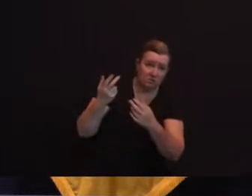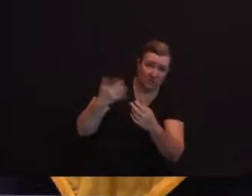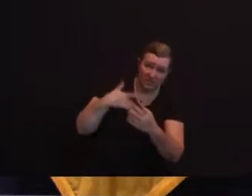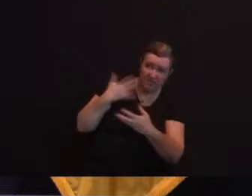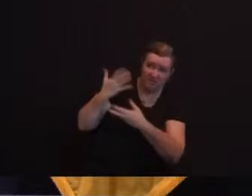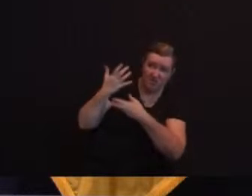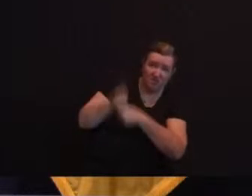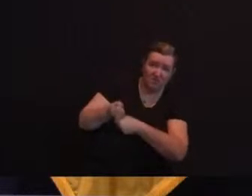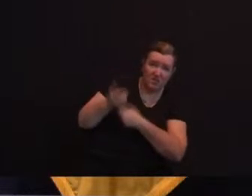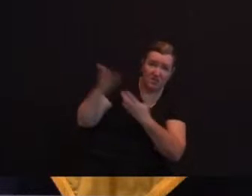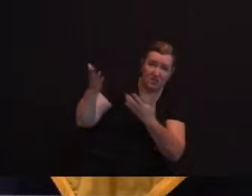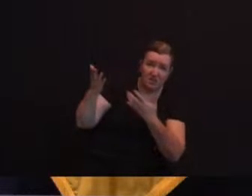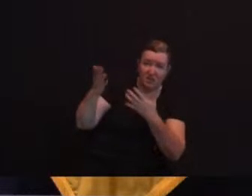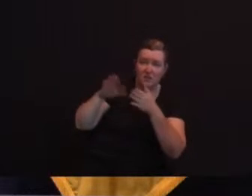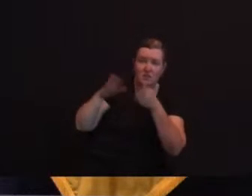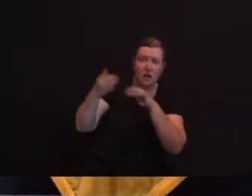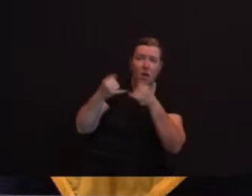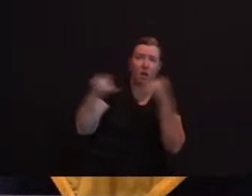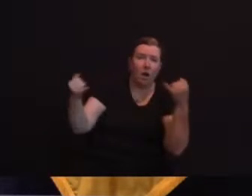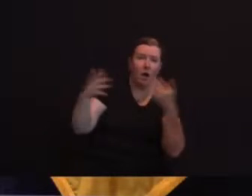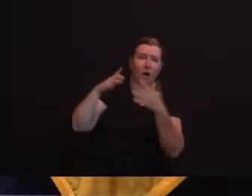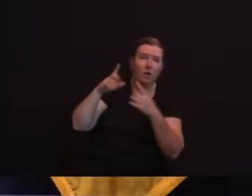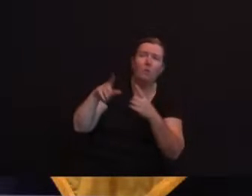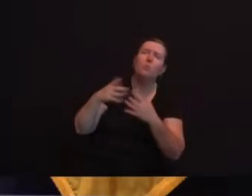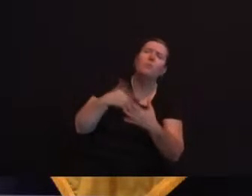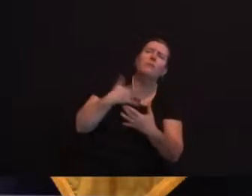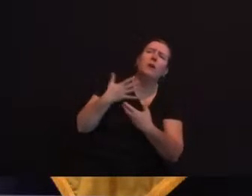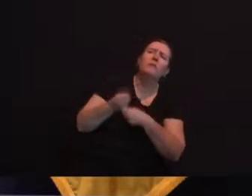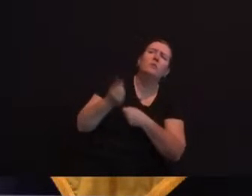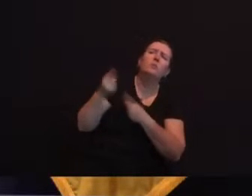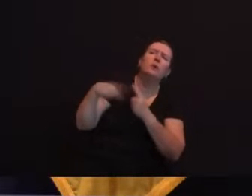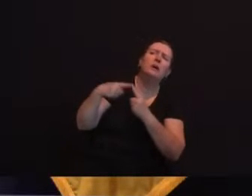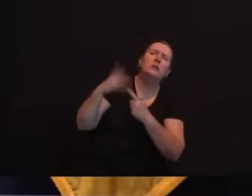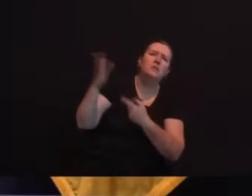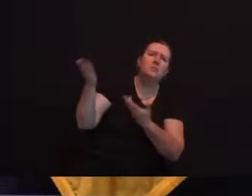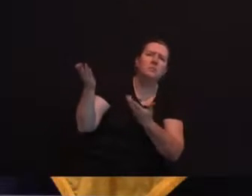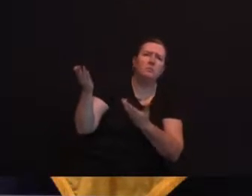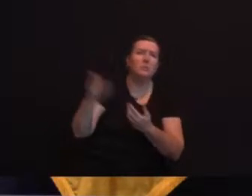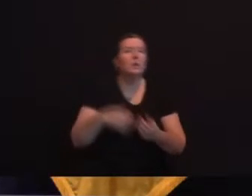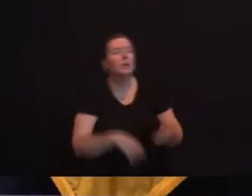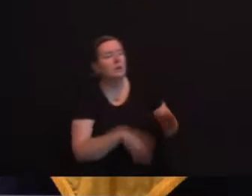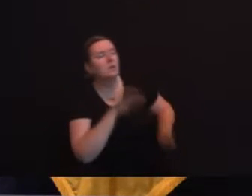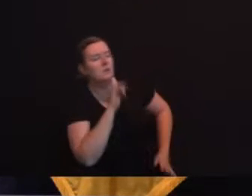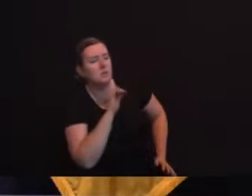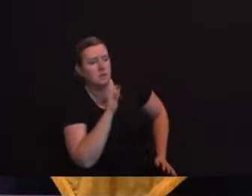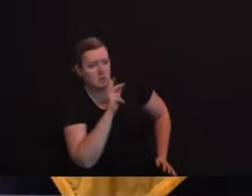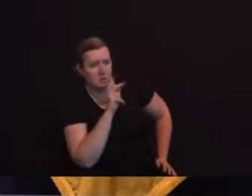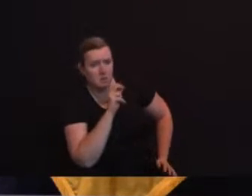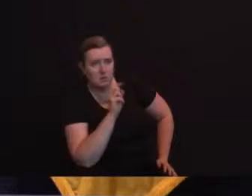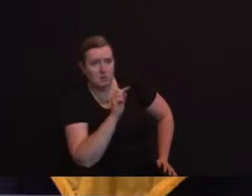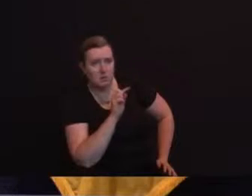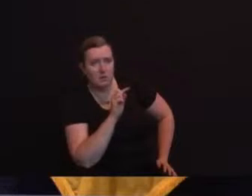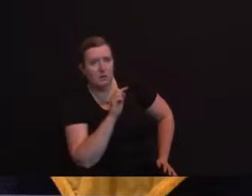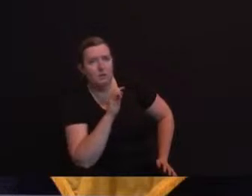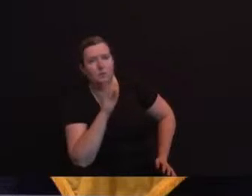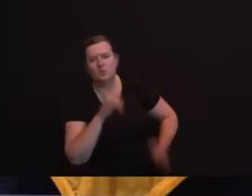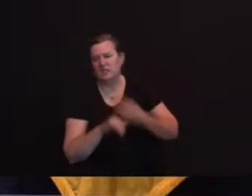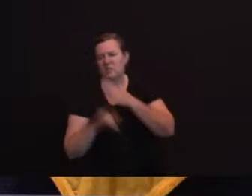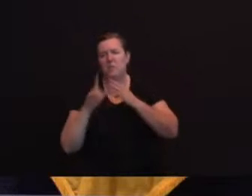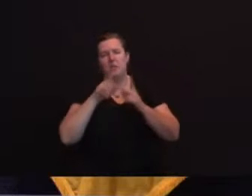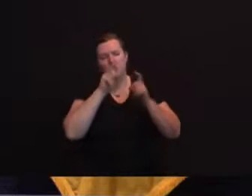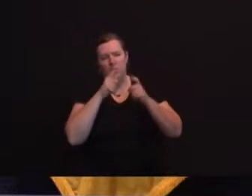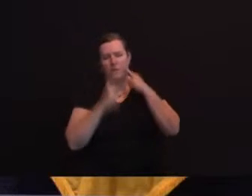still, and what makes you confident of that timeline? Yeah, Judy, a bunch of these are in your